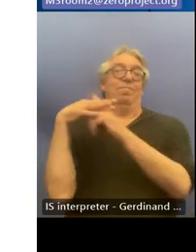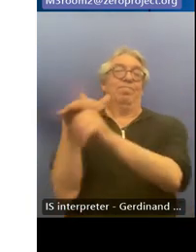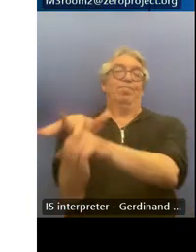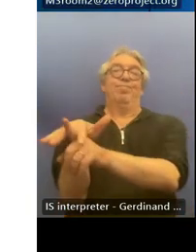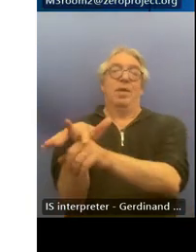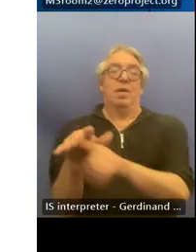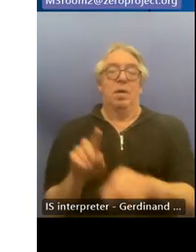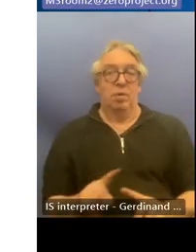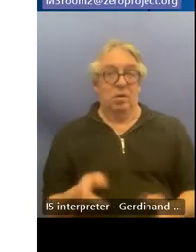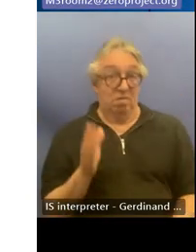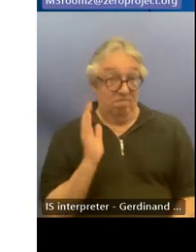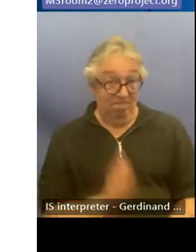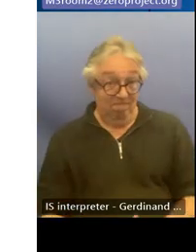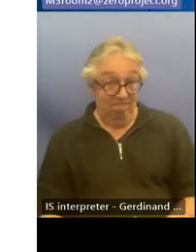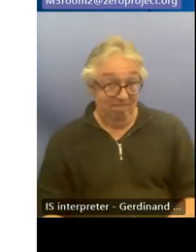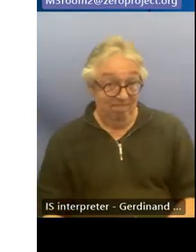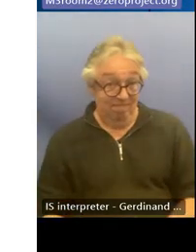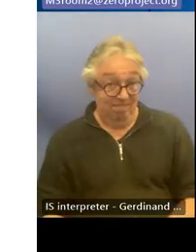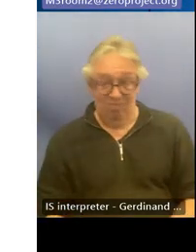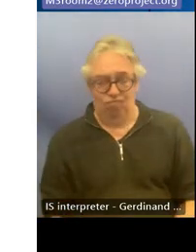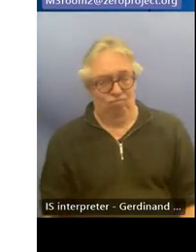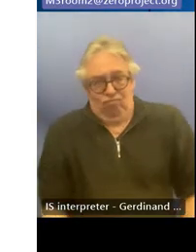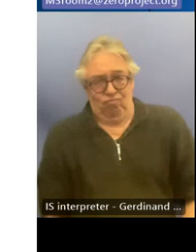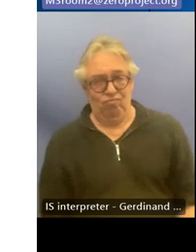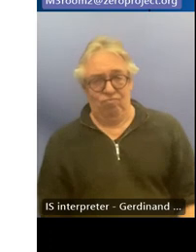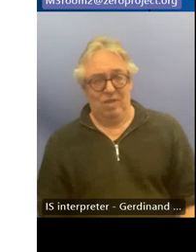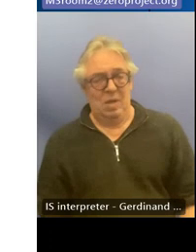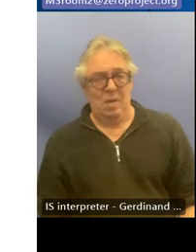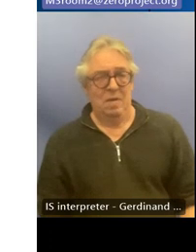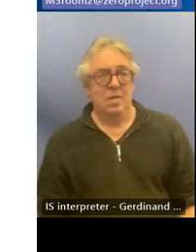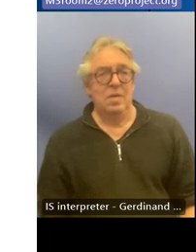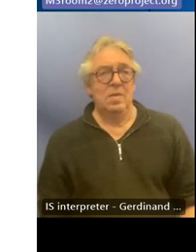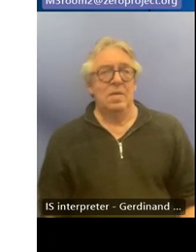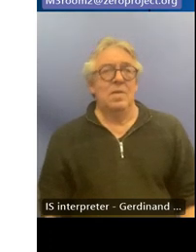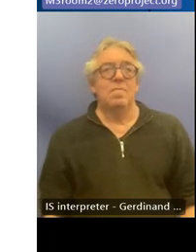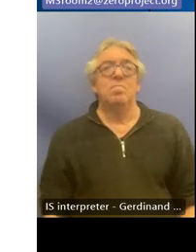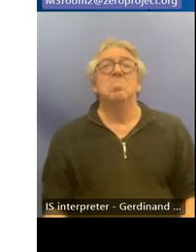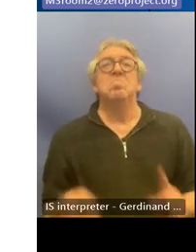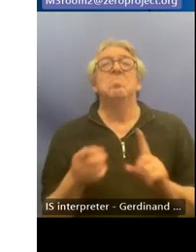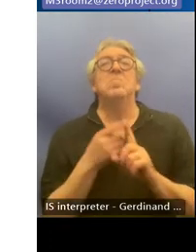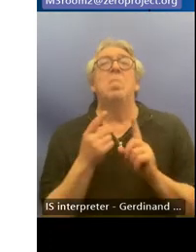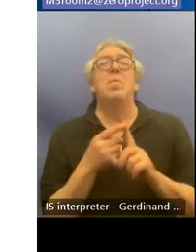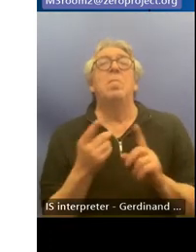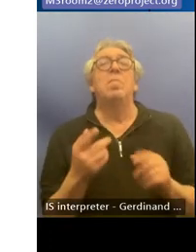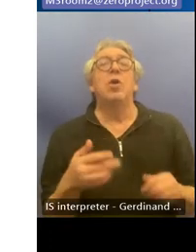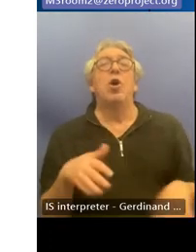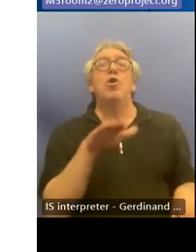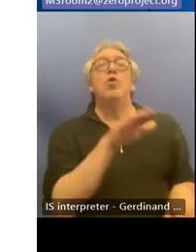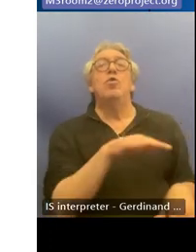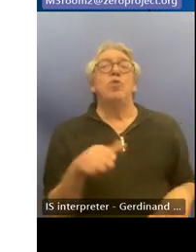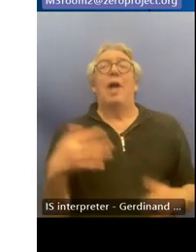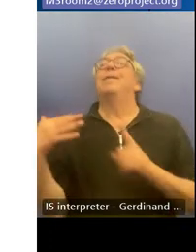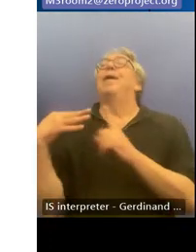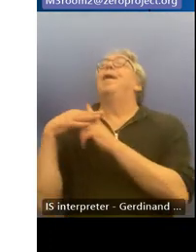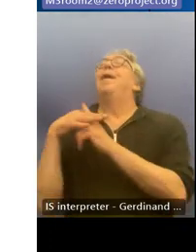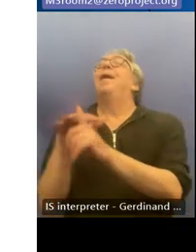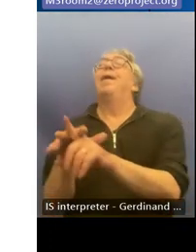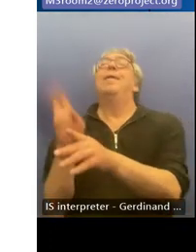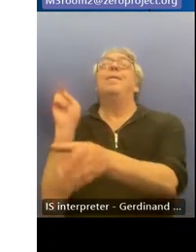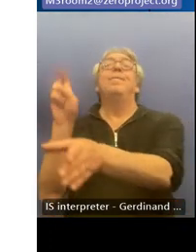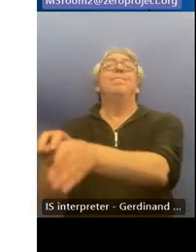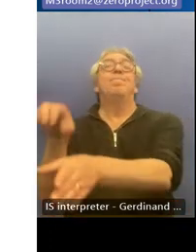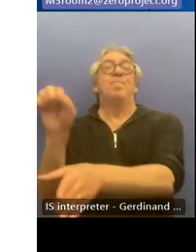all. Or sometimes only minimum standards are achieved, making it impossible to provide